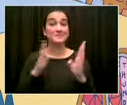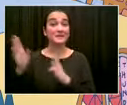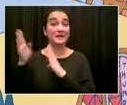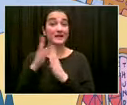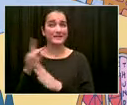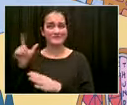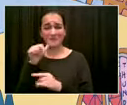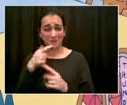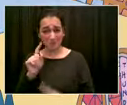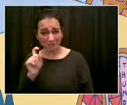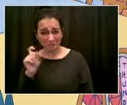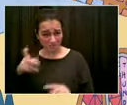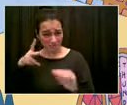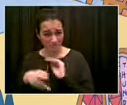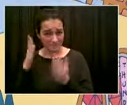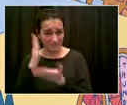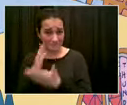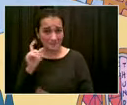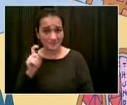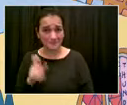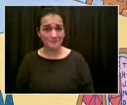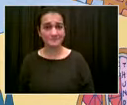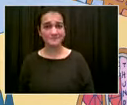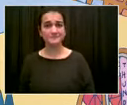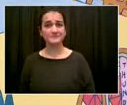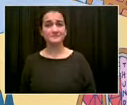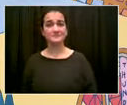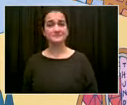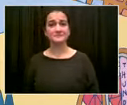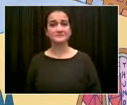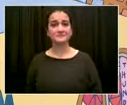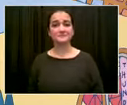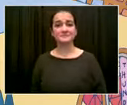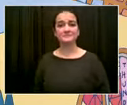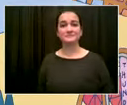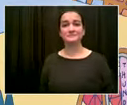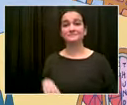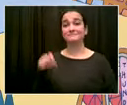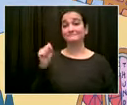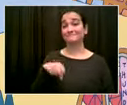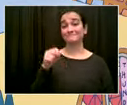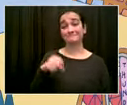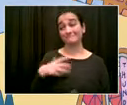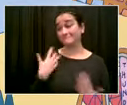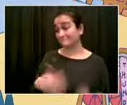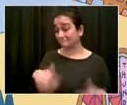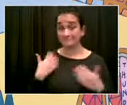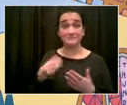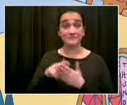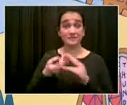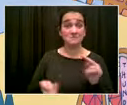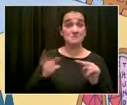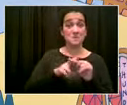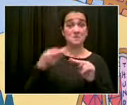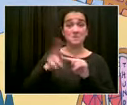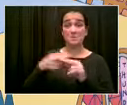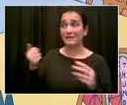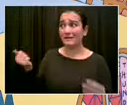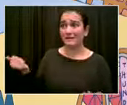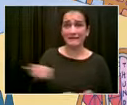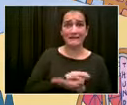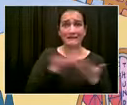say it is, in fact, these investments that are going to help get us out of this inflationary moment. So I think a lot of the critique